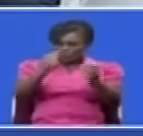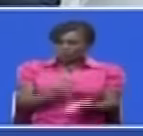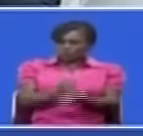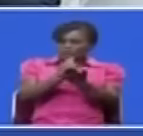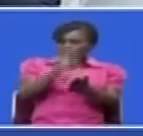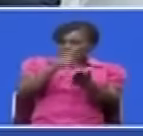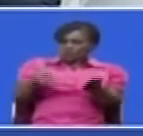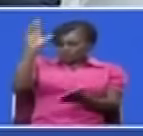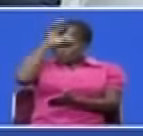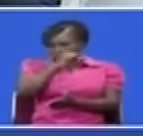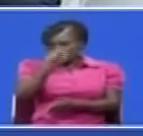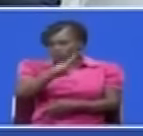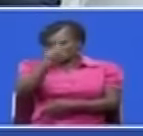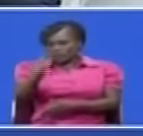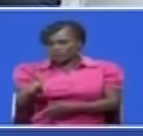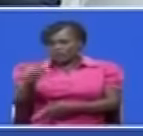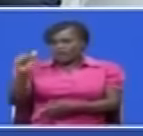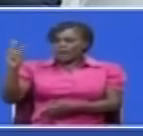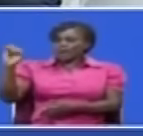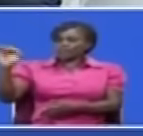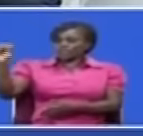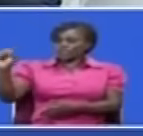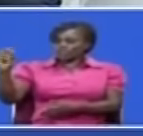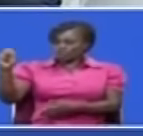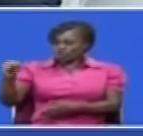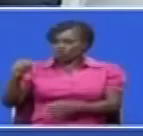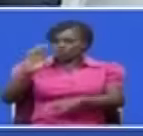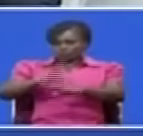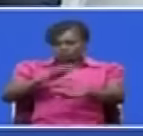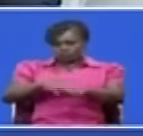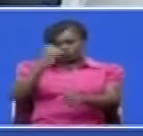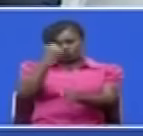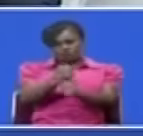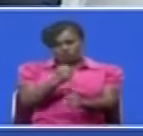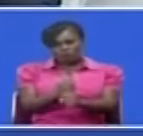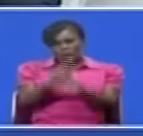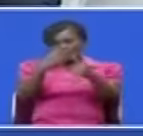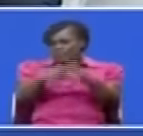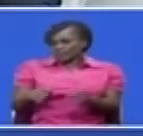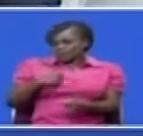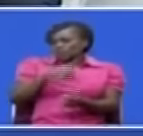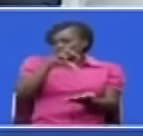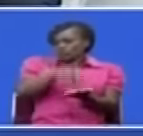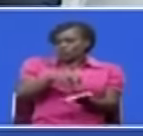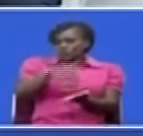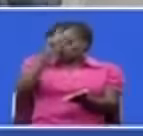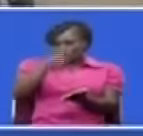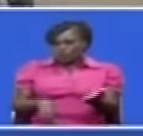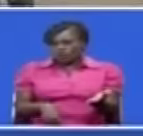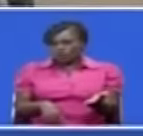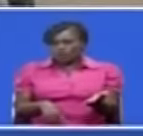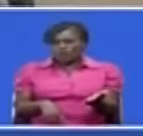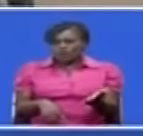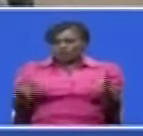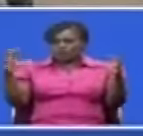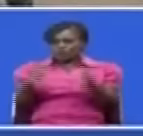vacuum? Absolutely not. And AMISOM has done a sterling job. Unfortunately, the strongest component in terms of number of troops